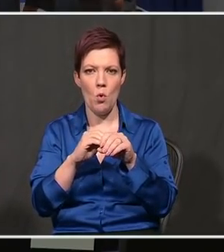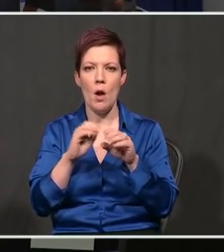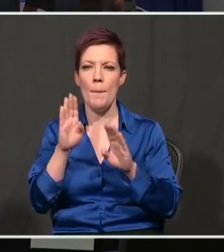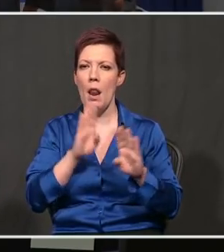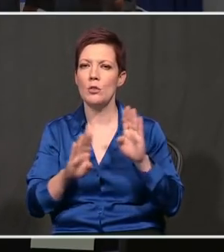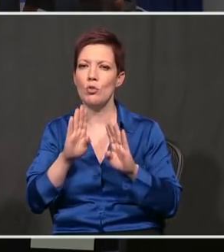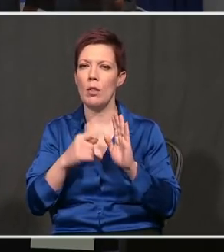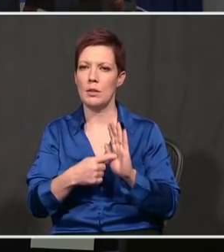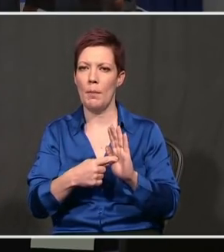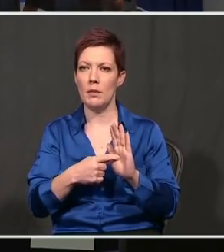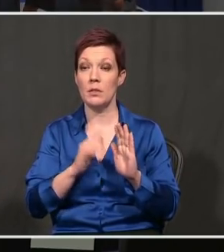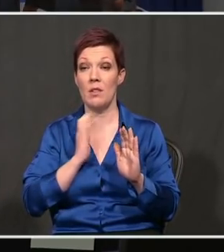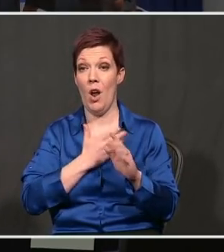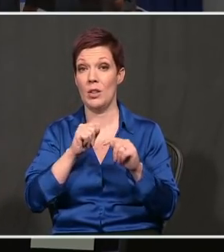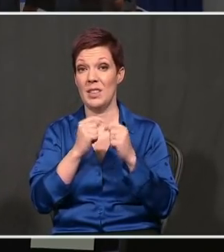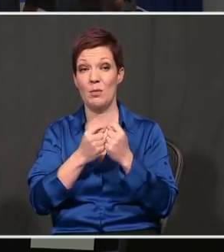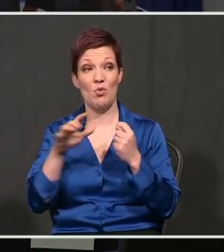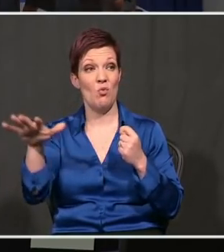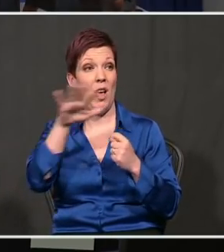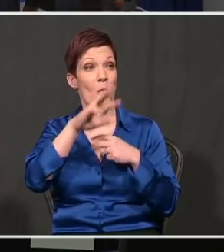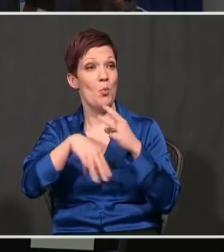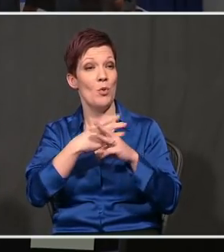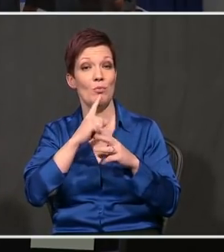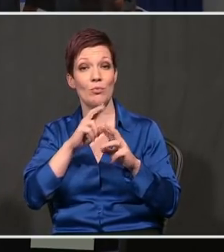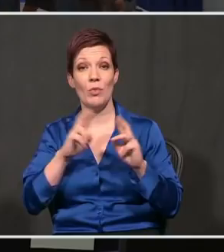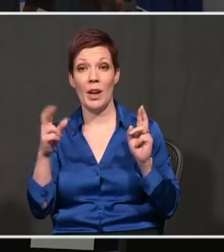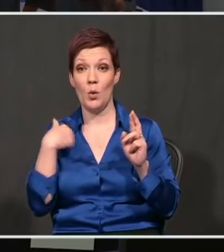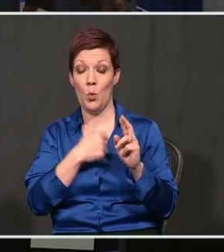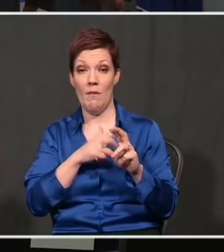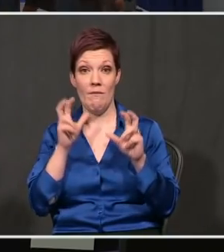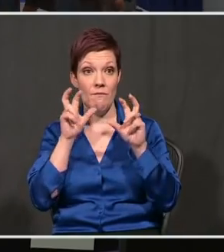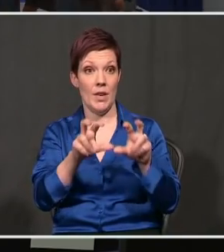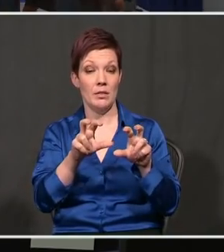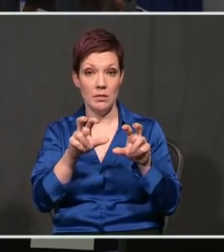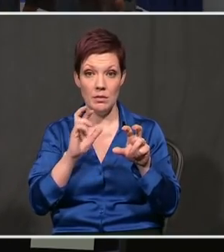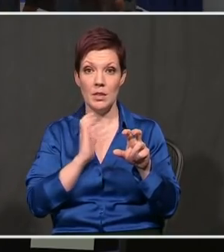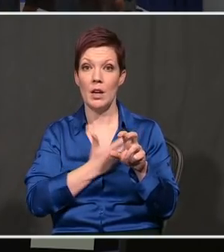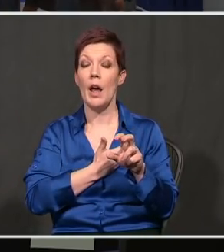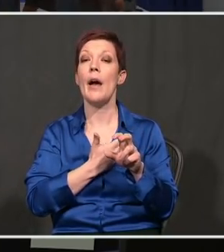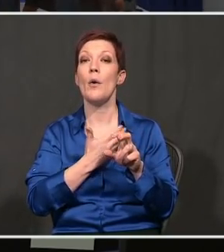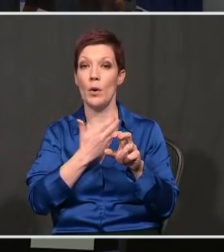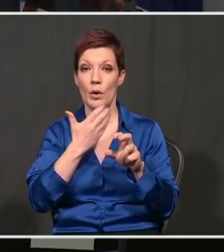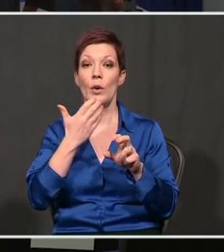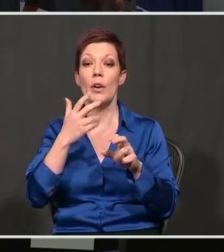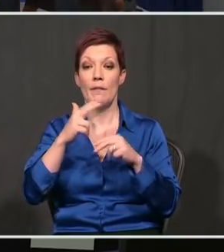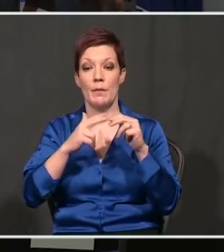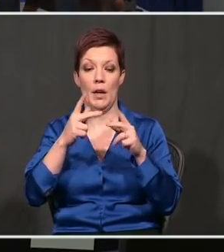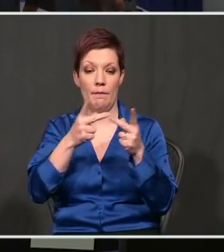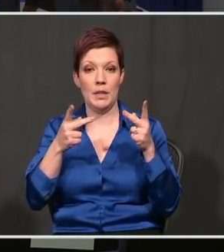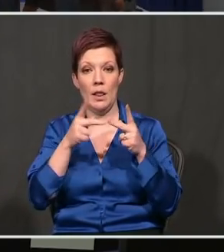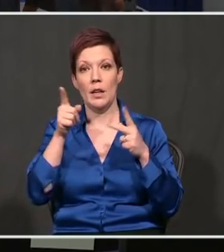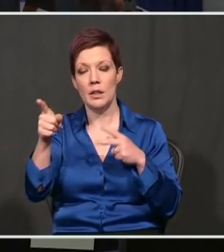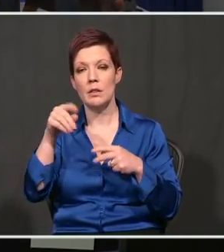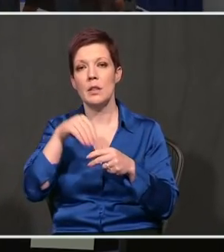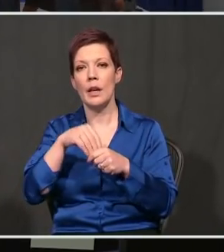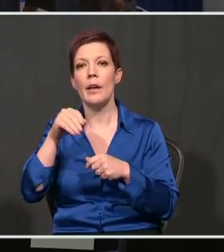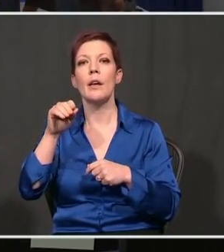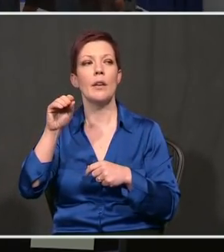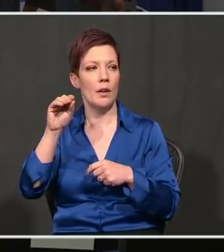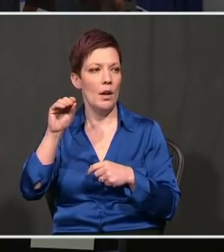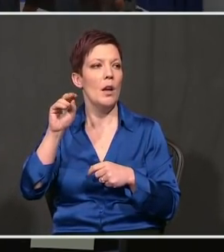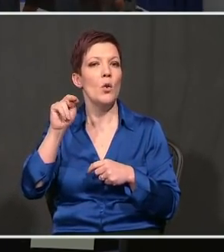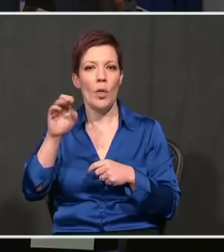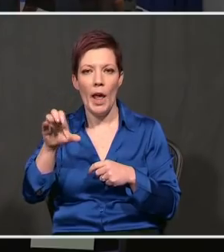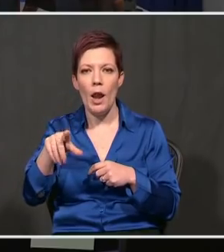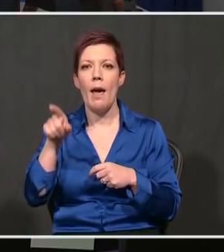the world is ready. In fact, we have made significant investments in our facilities in Asheville, North Carolina, Marietta, Ohio, adding American